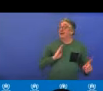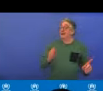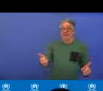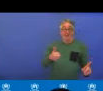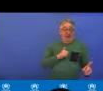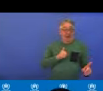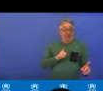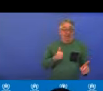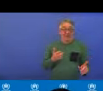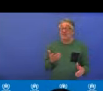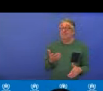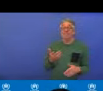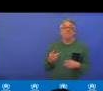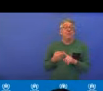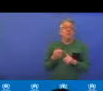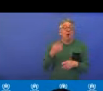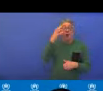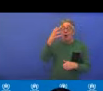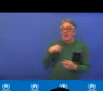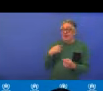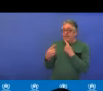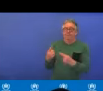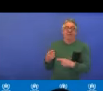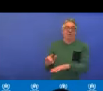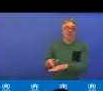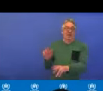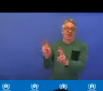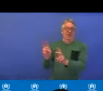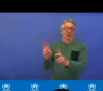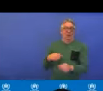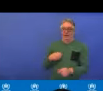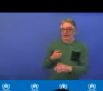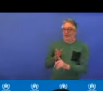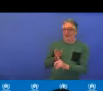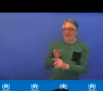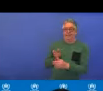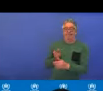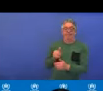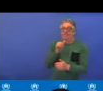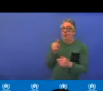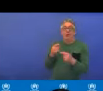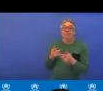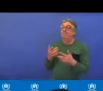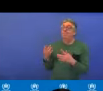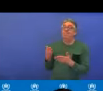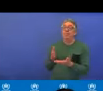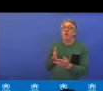to achieve those outcomes through our just traditional advocacy with state interlocutors.